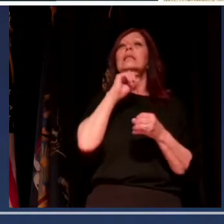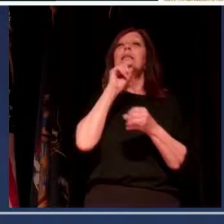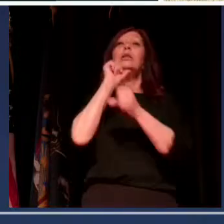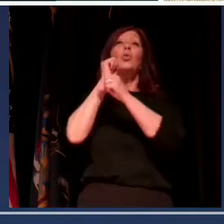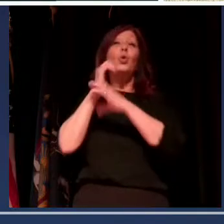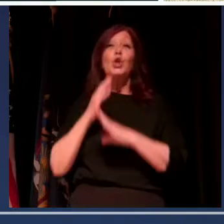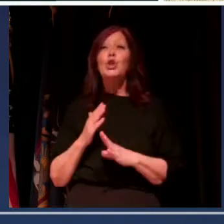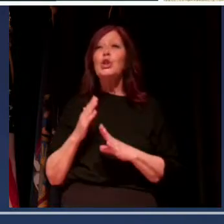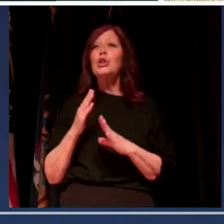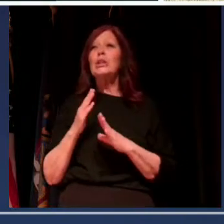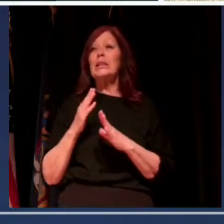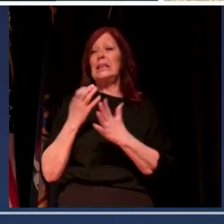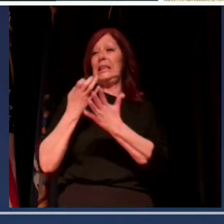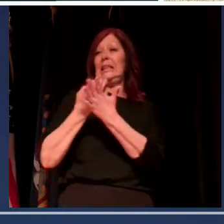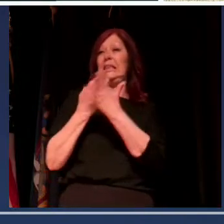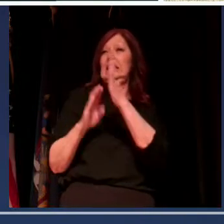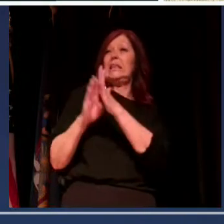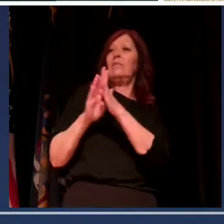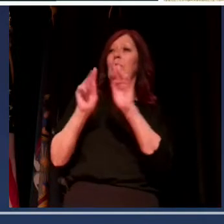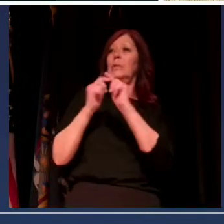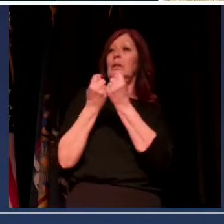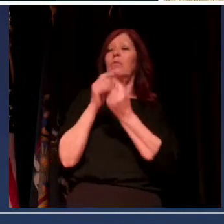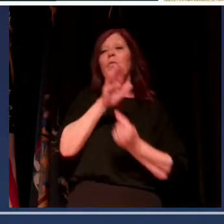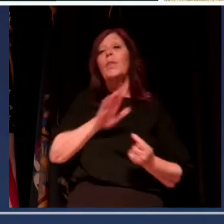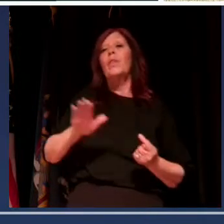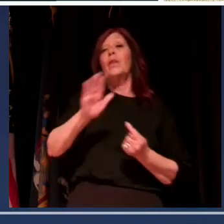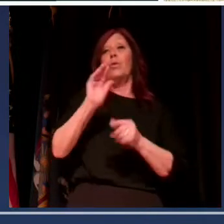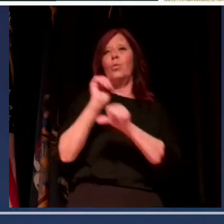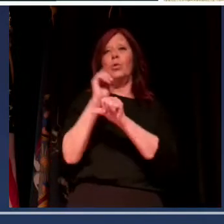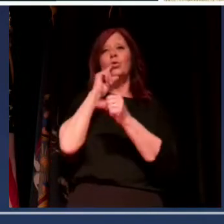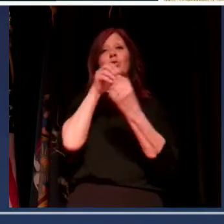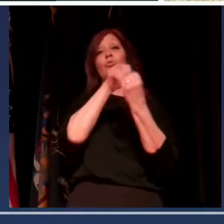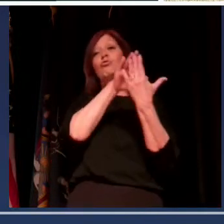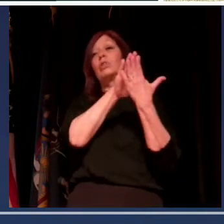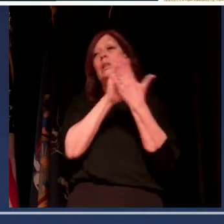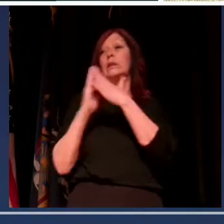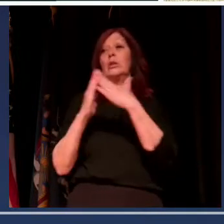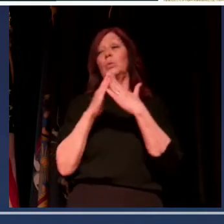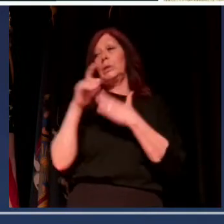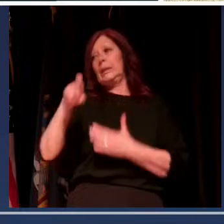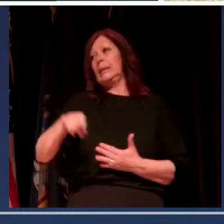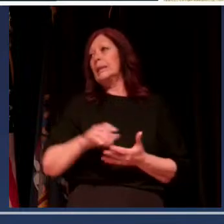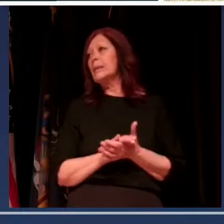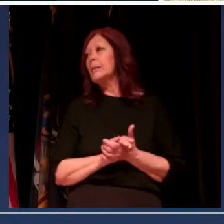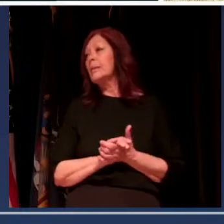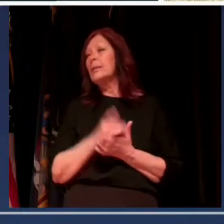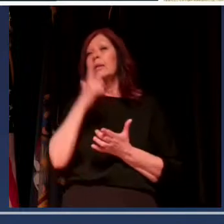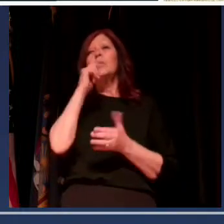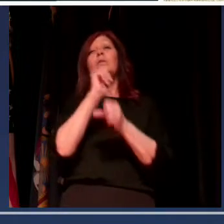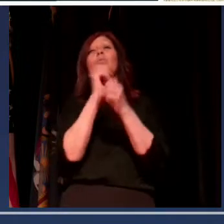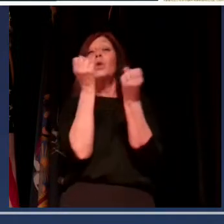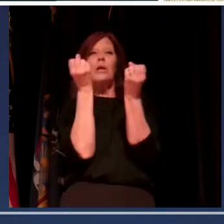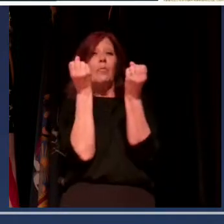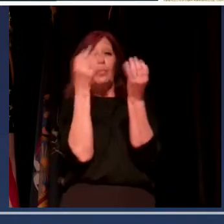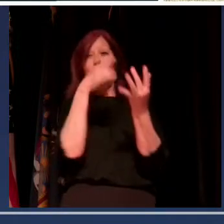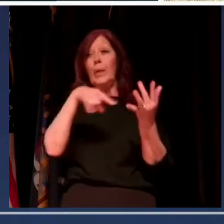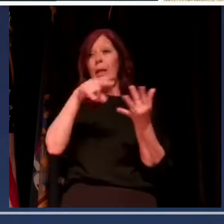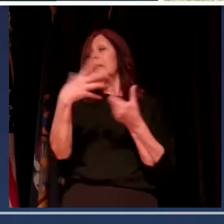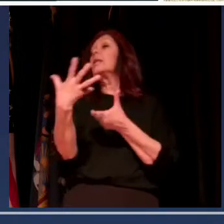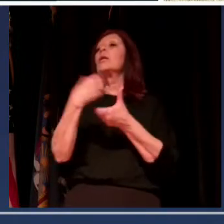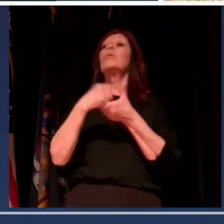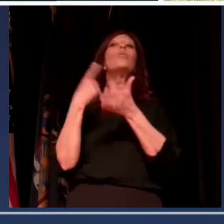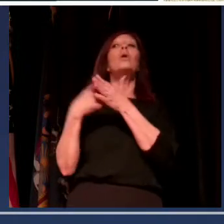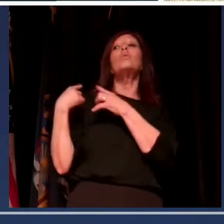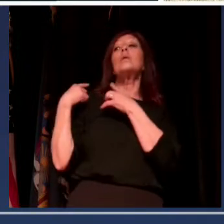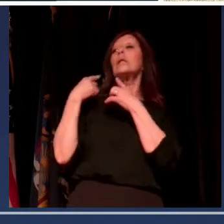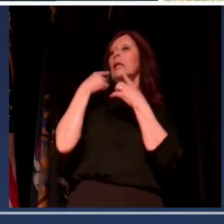region's economic development team for their good work to address the community's needs. Because of the work of many, including what we've accomplished